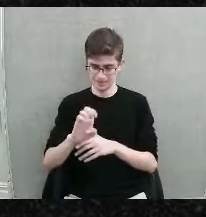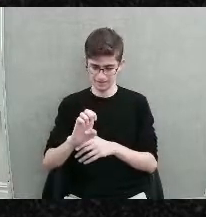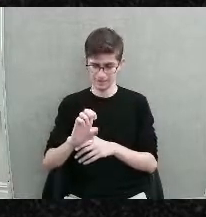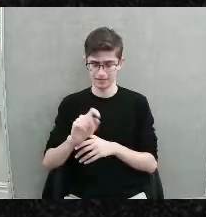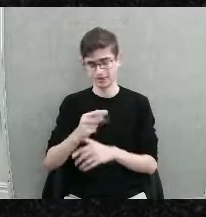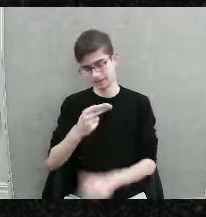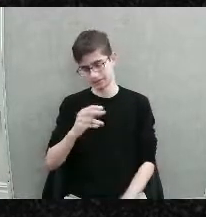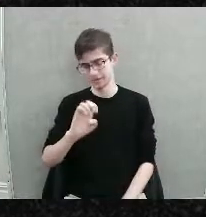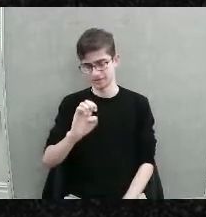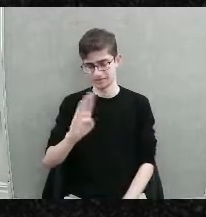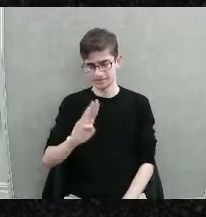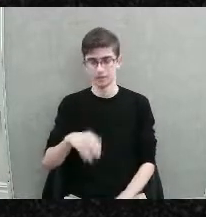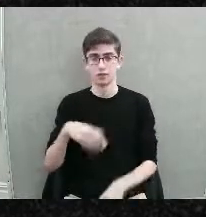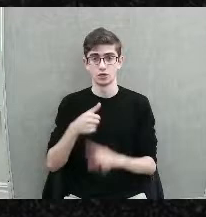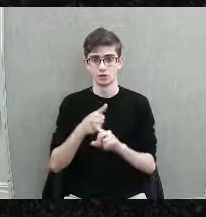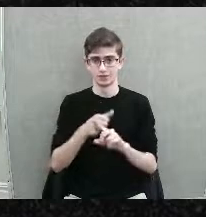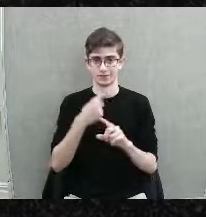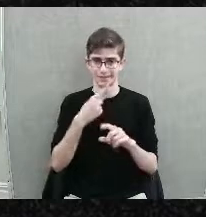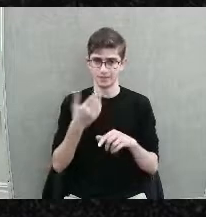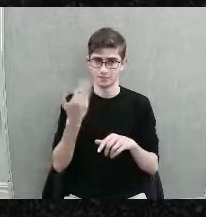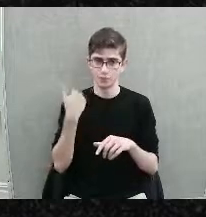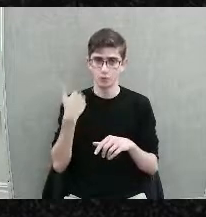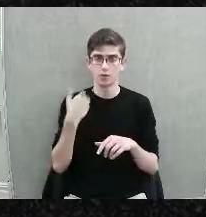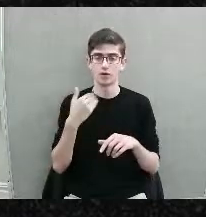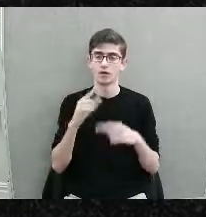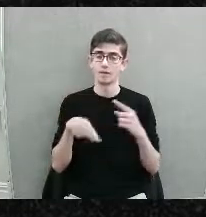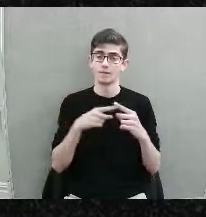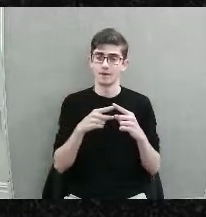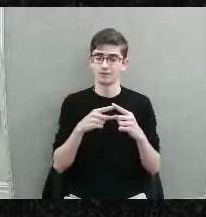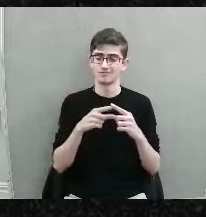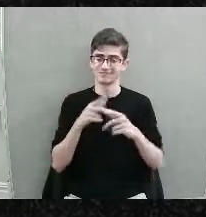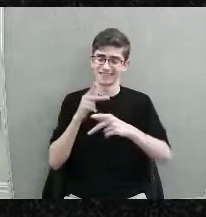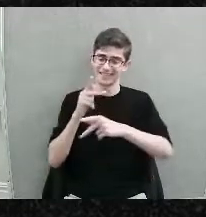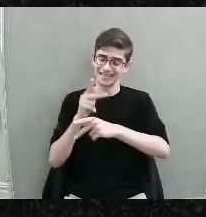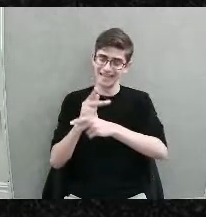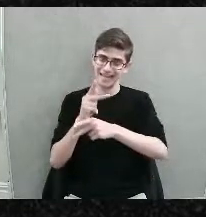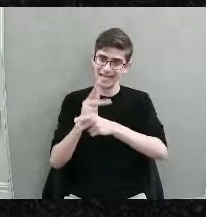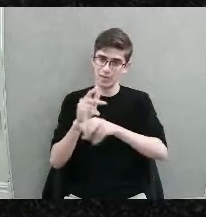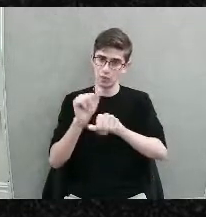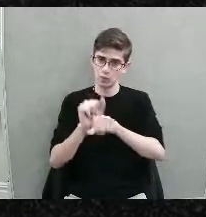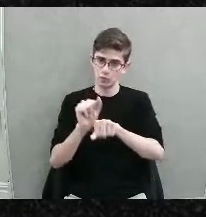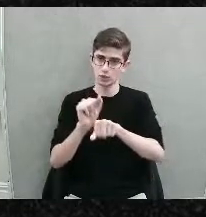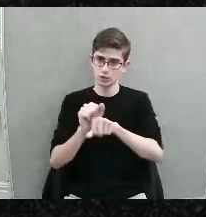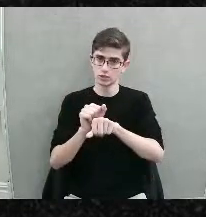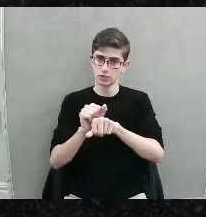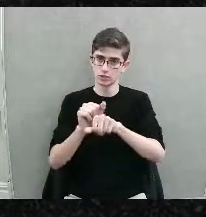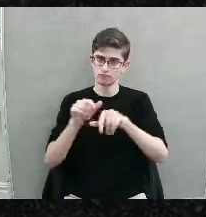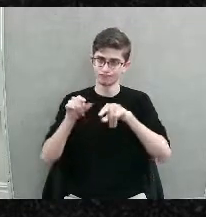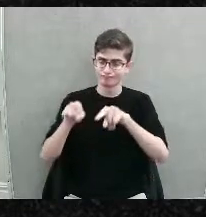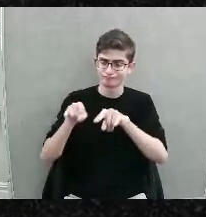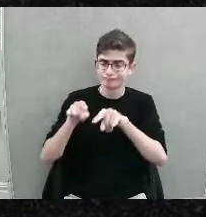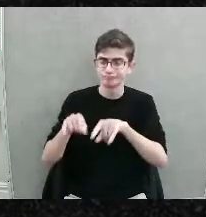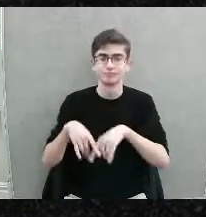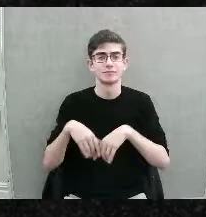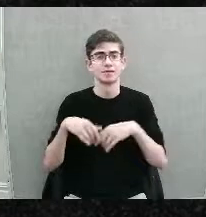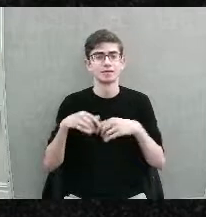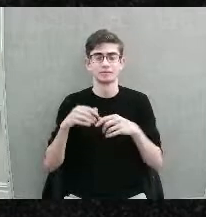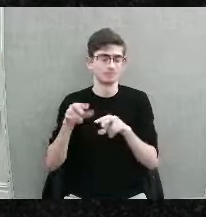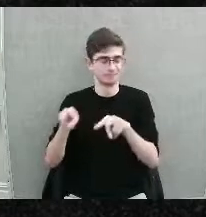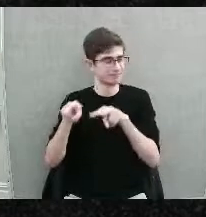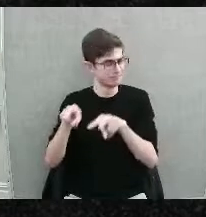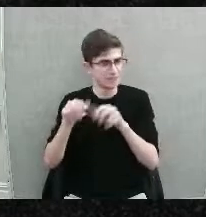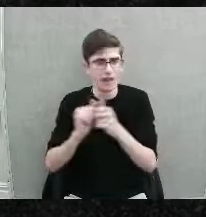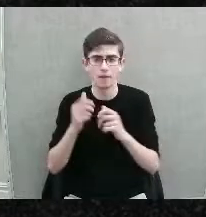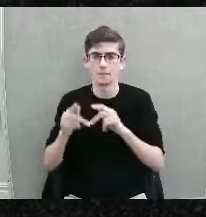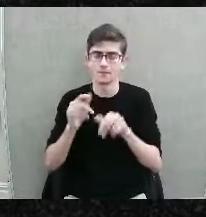care work, but the more immediate appearance of care work, the way it was brought to the fore and engaged with. I